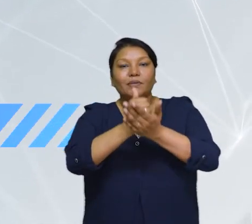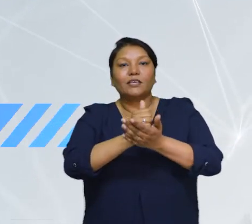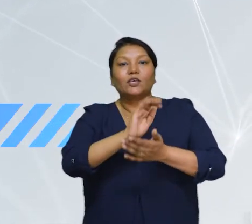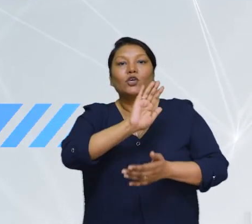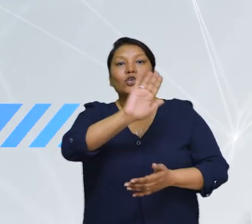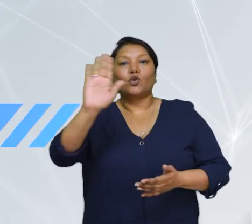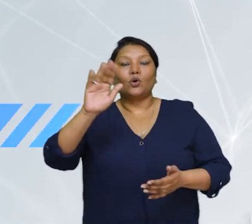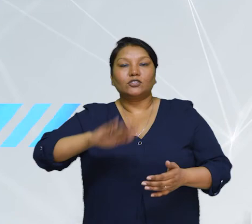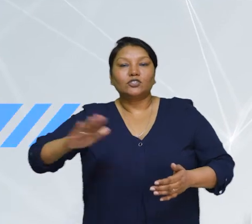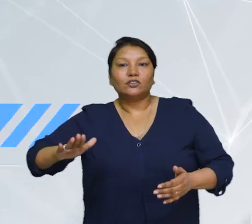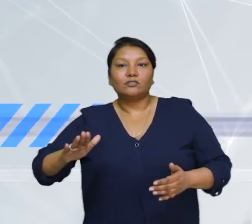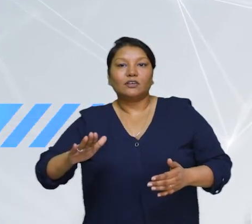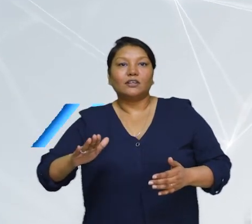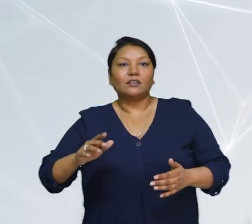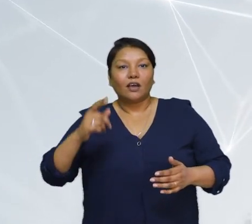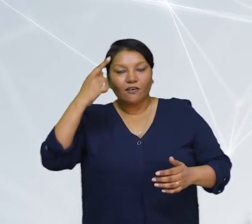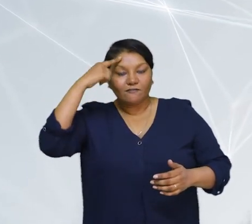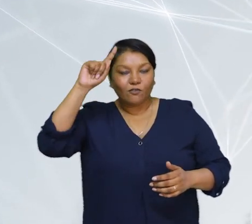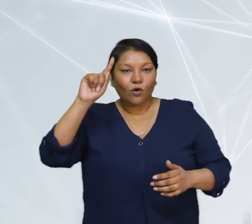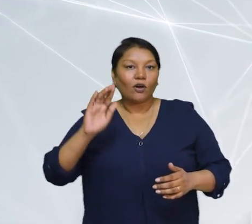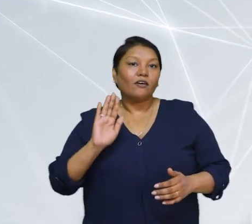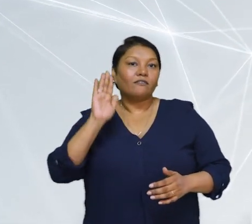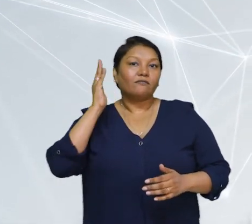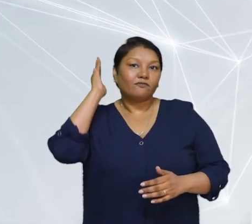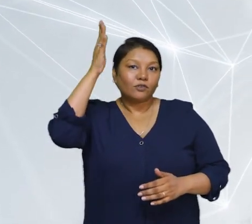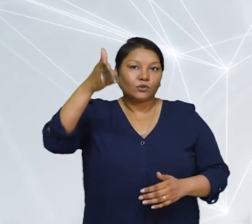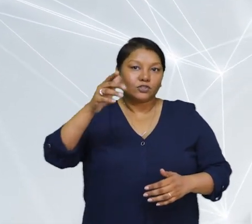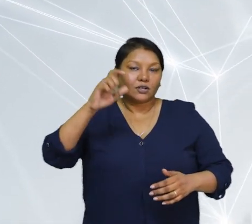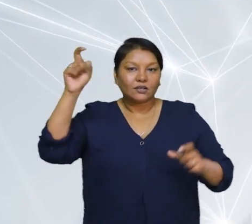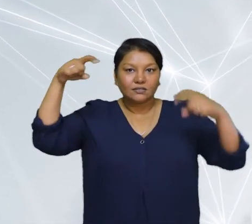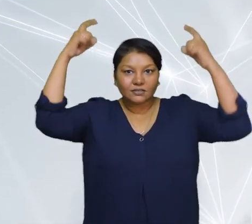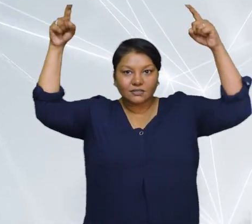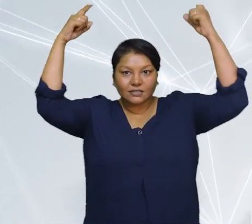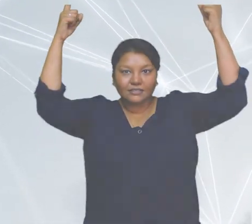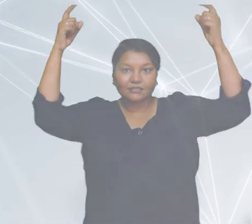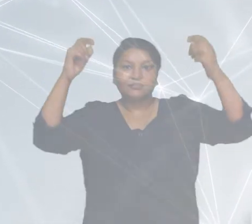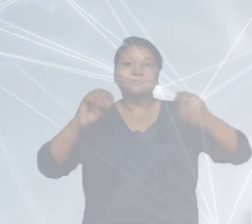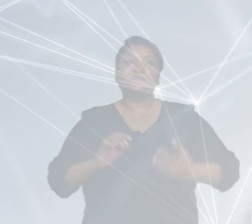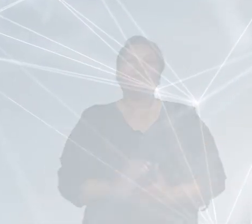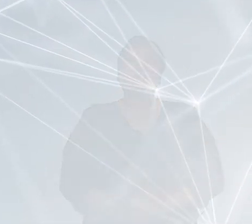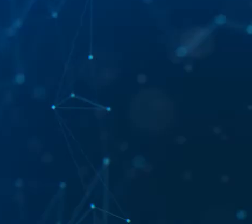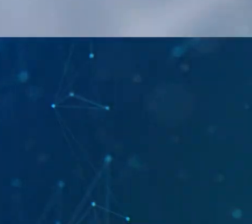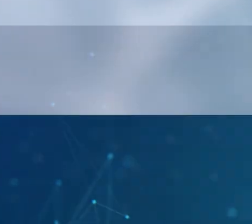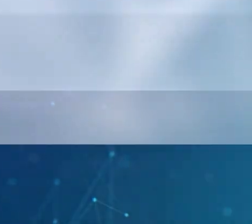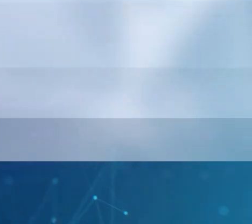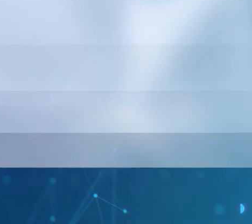as you continue to guide your children as they pursue their studies towards excellence.